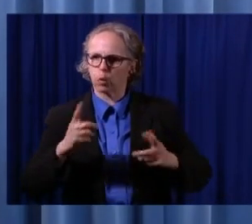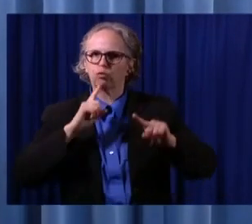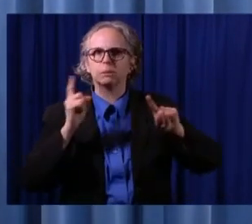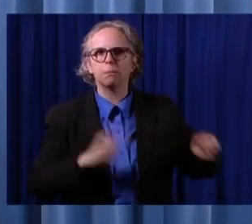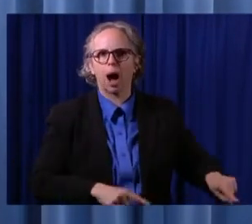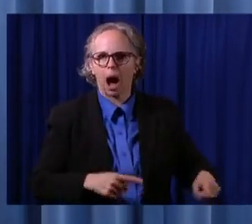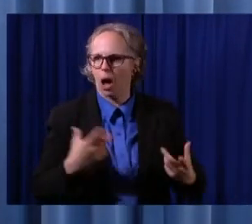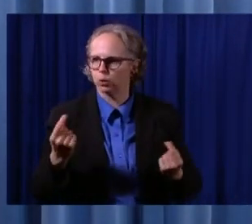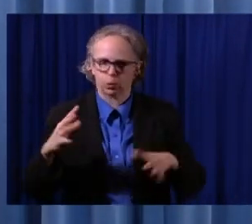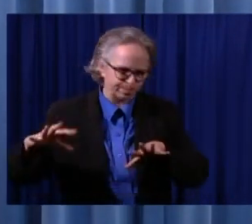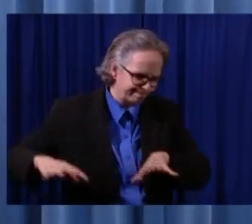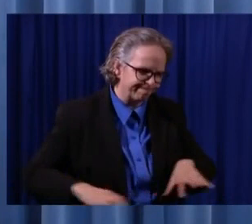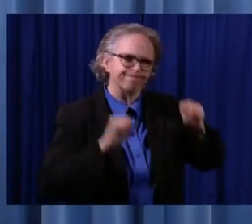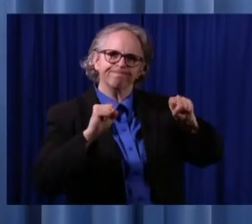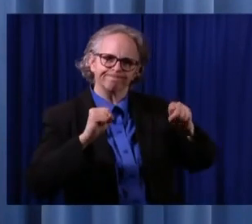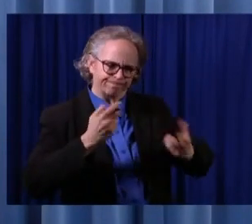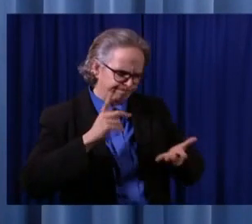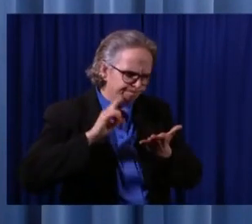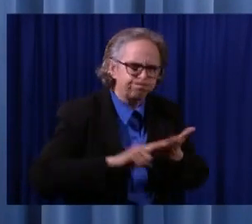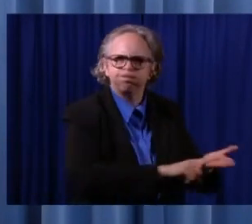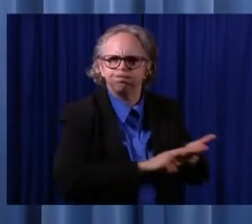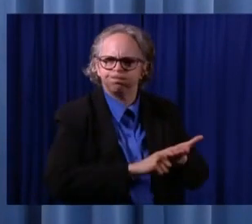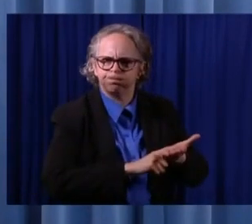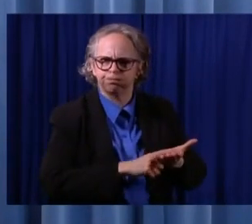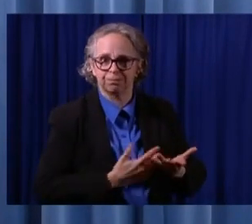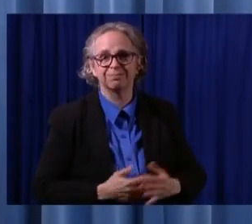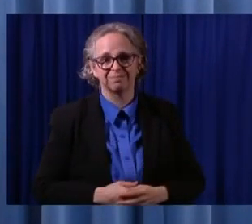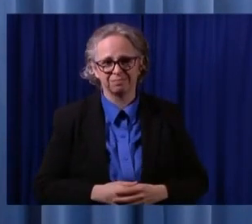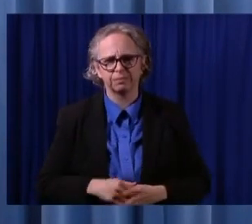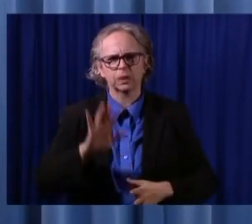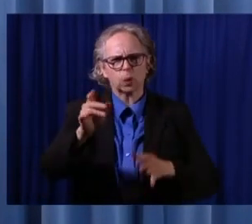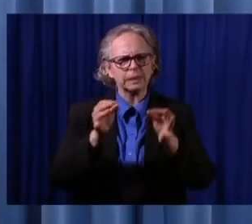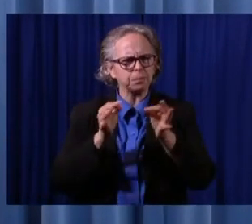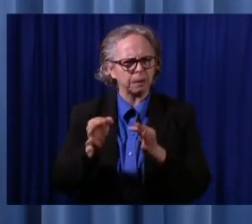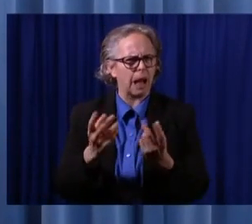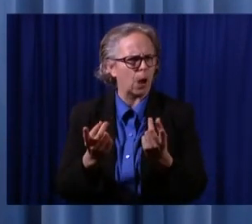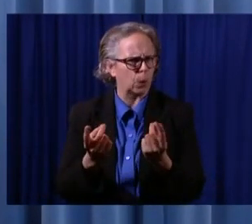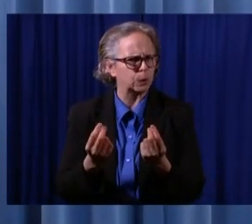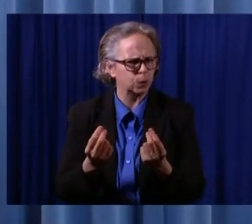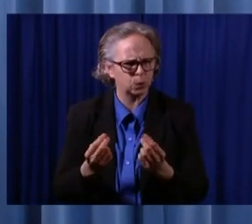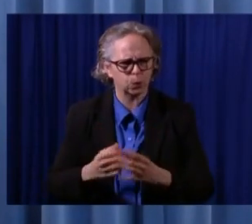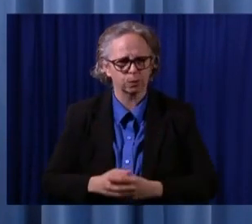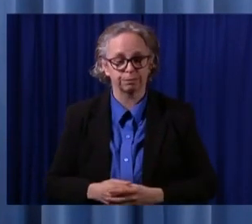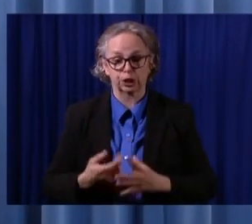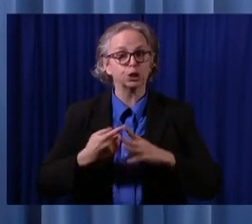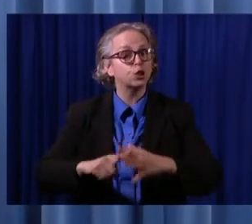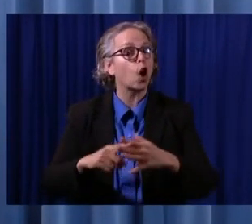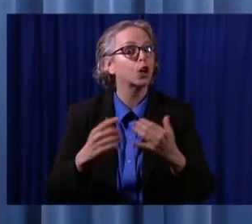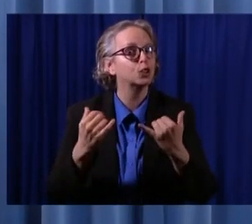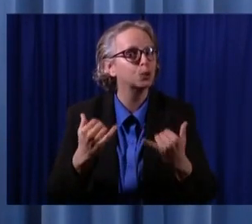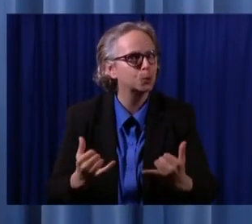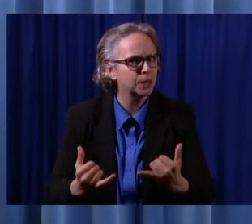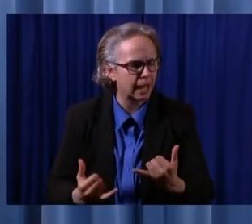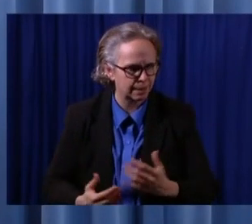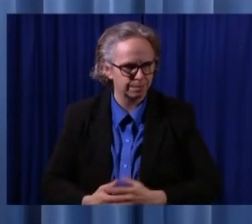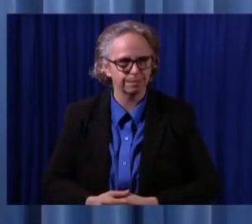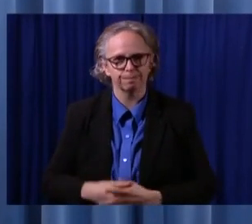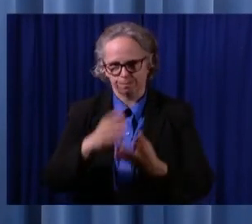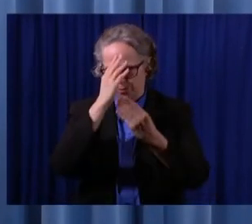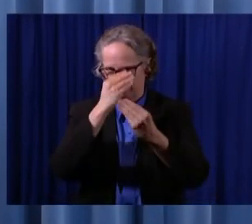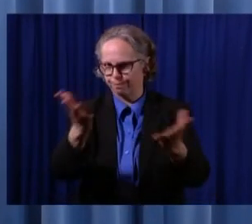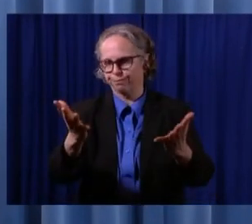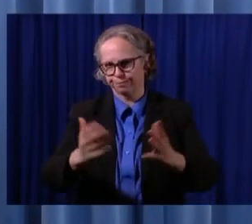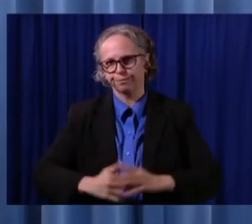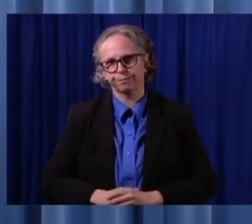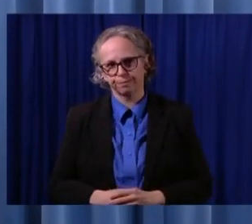the action that we're taking, that we have started to take today in regard to southwest Ohio, and particularly with